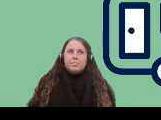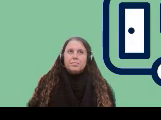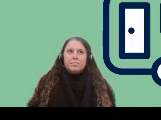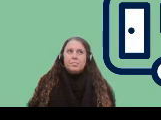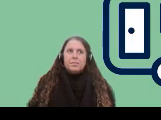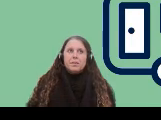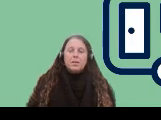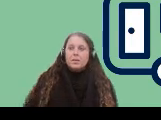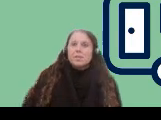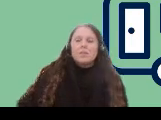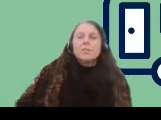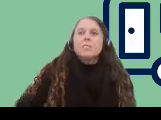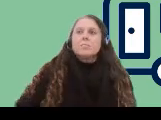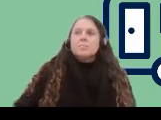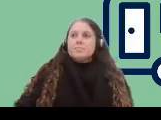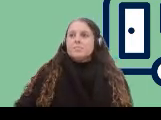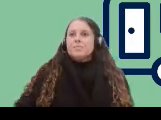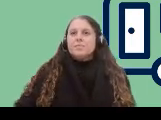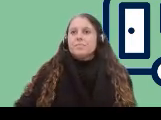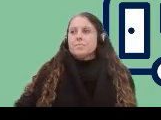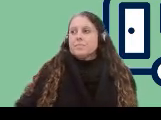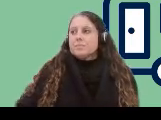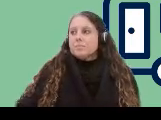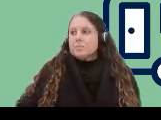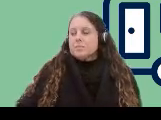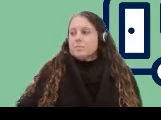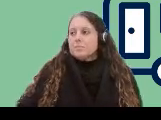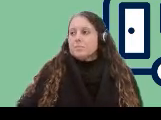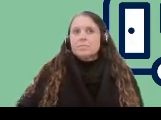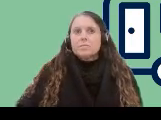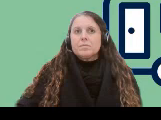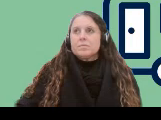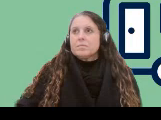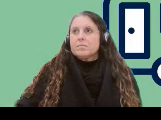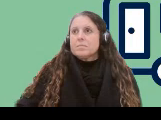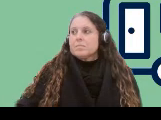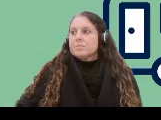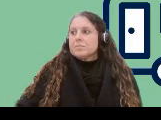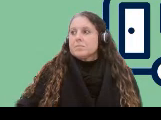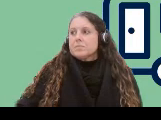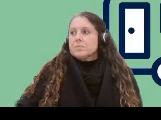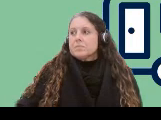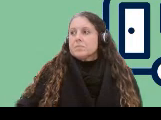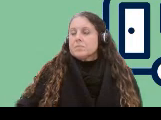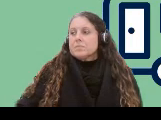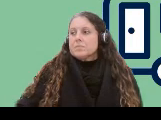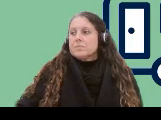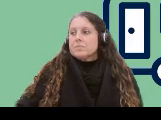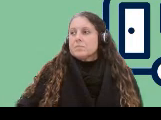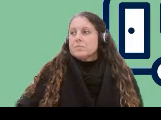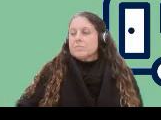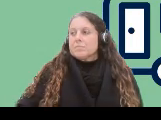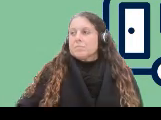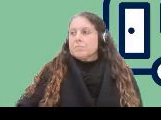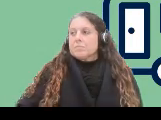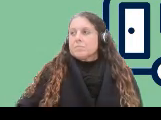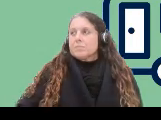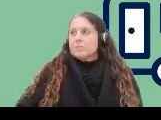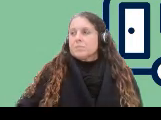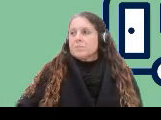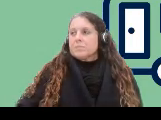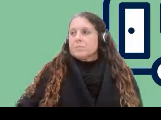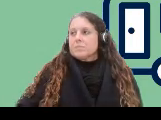the return is available for you to complete. The return link will be available in your employer portal, like I've said, as you can see on the